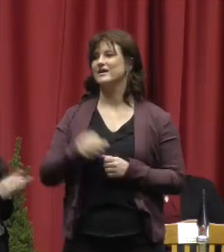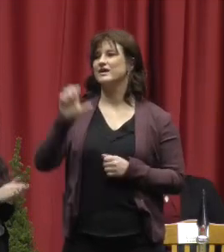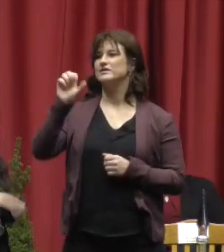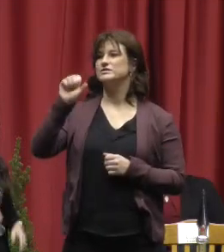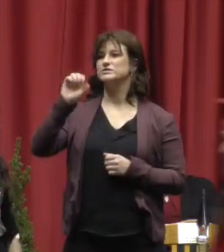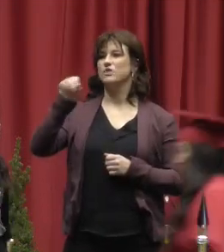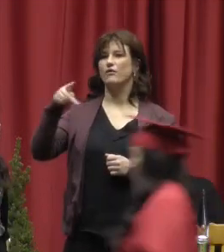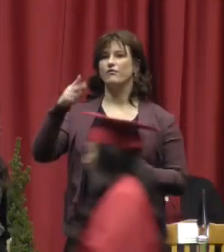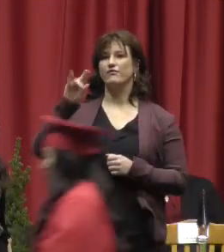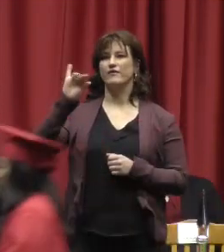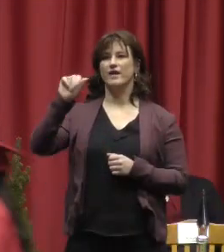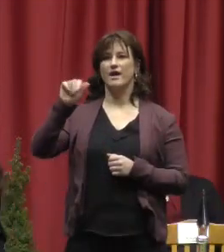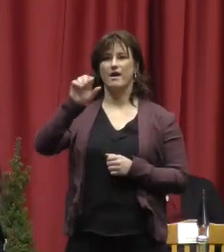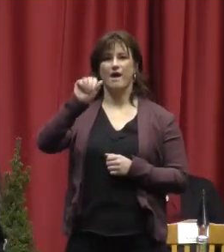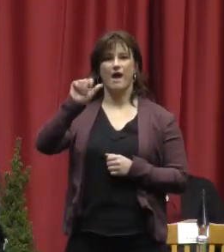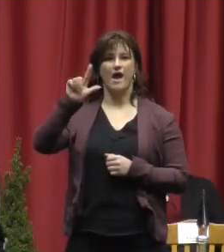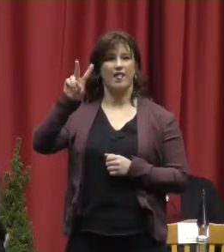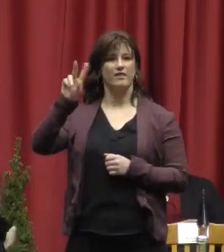Sophia Alvarez.